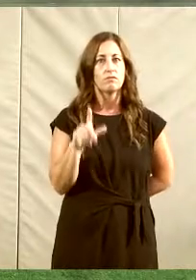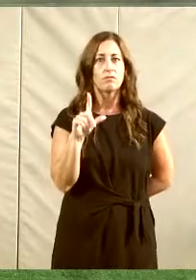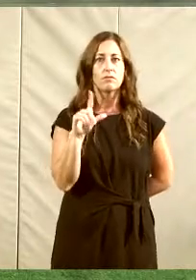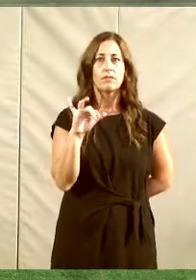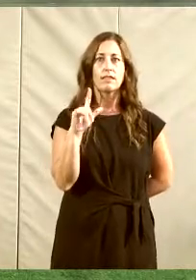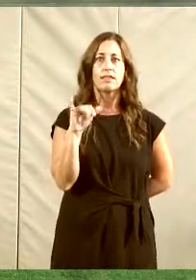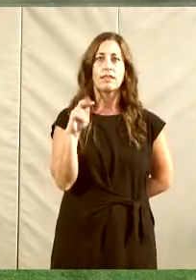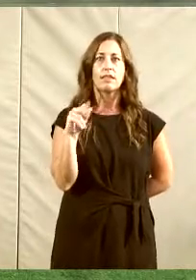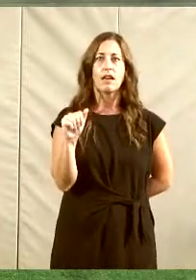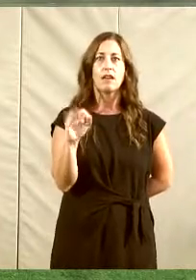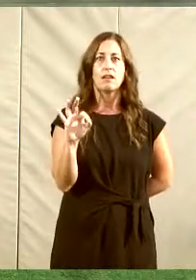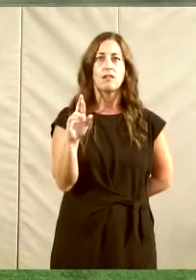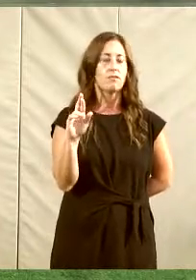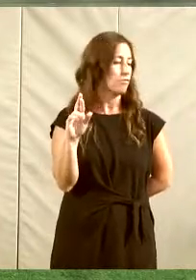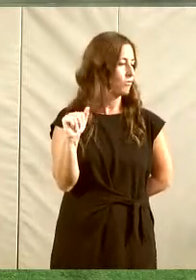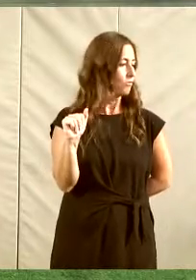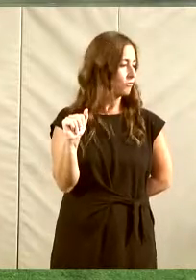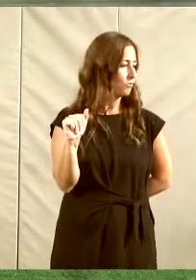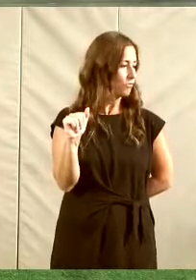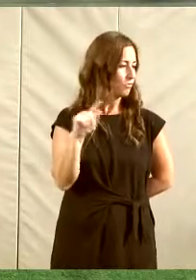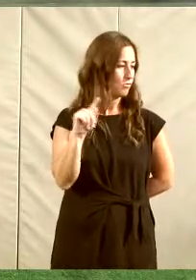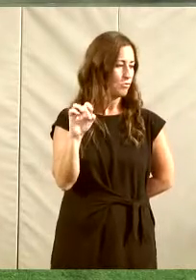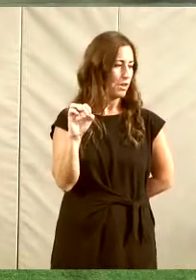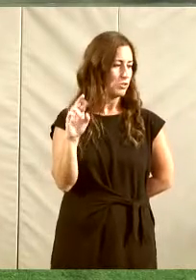Liliana Ruby Frazier.